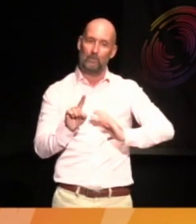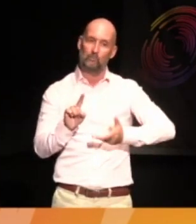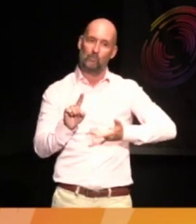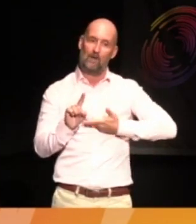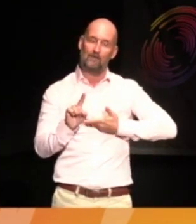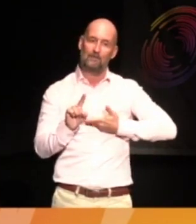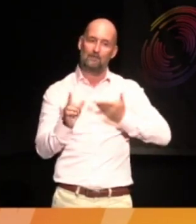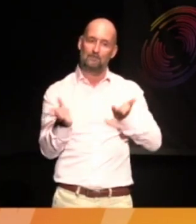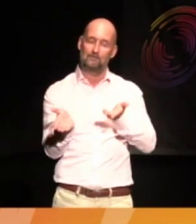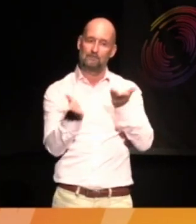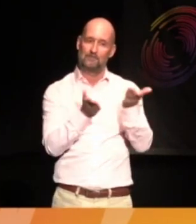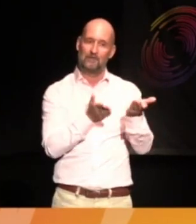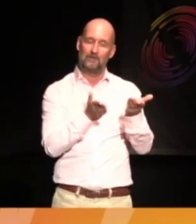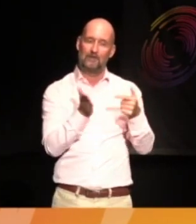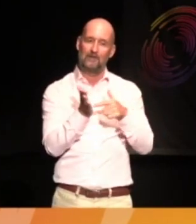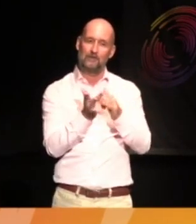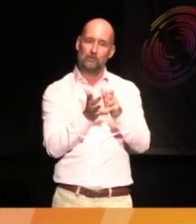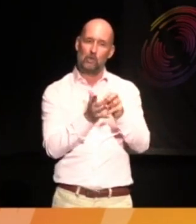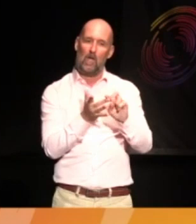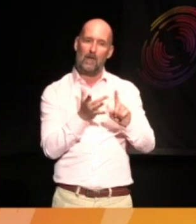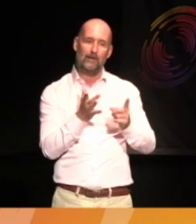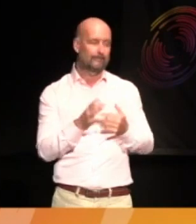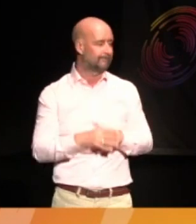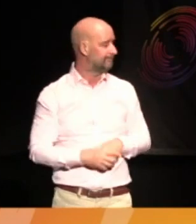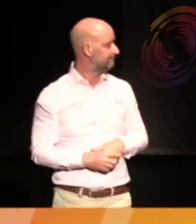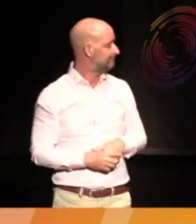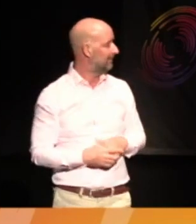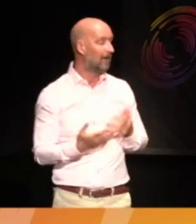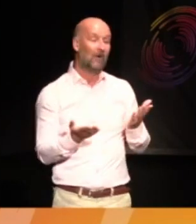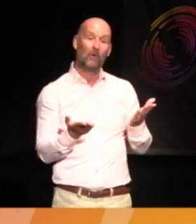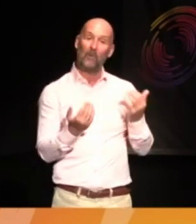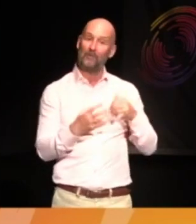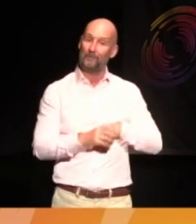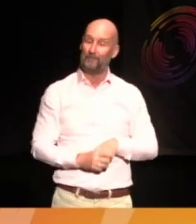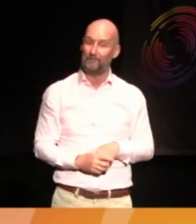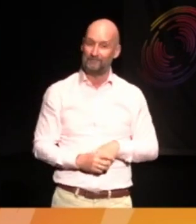now going to hand you over to Tishani. Welcome.